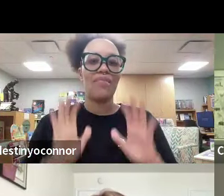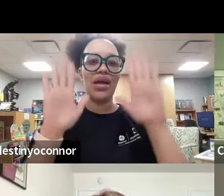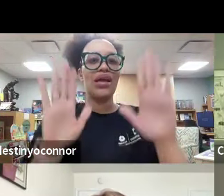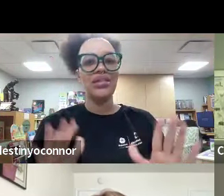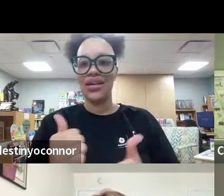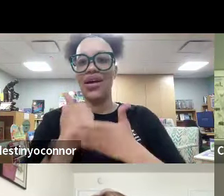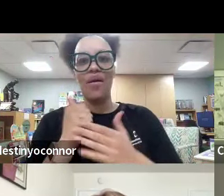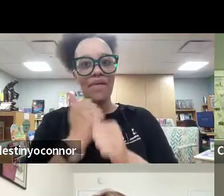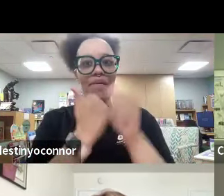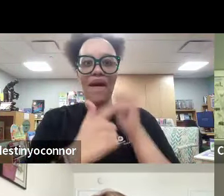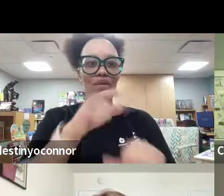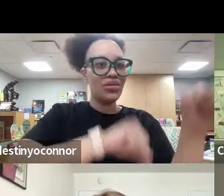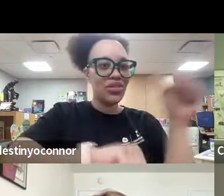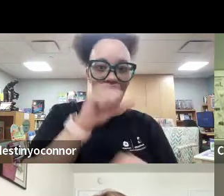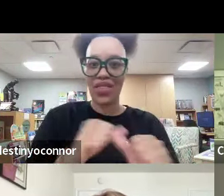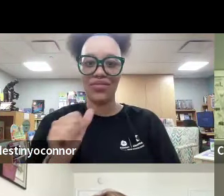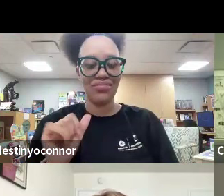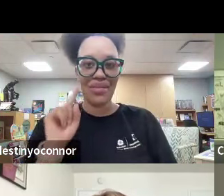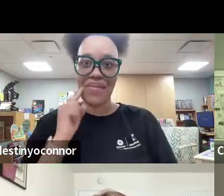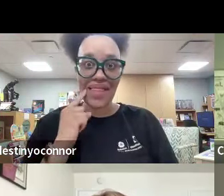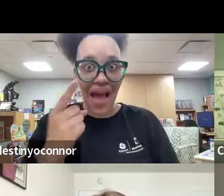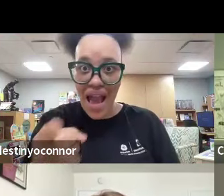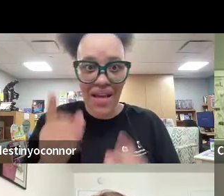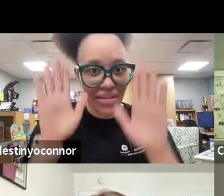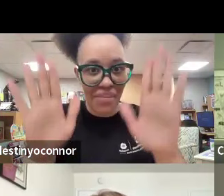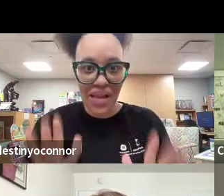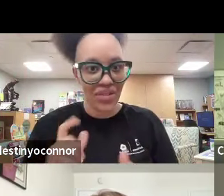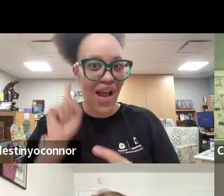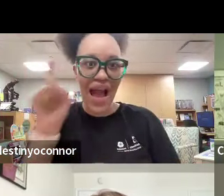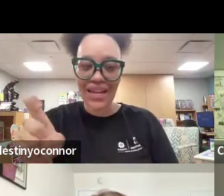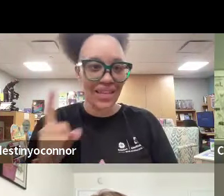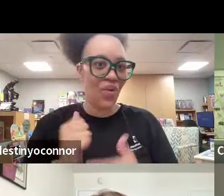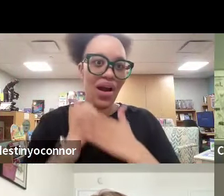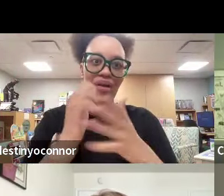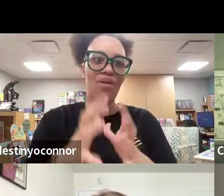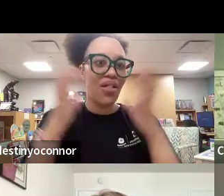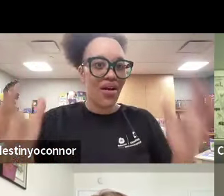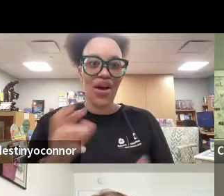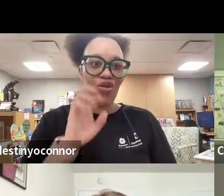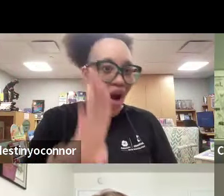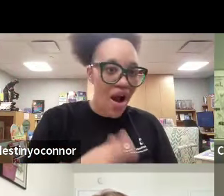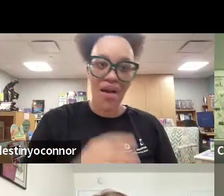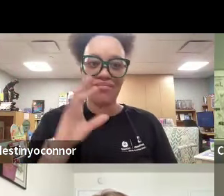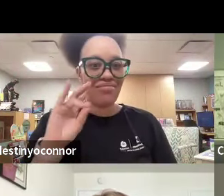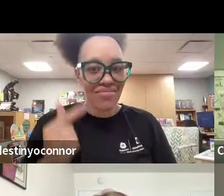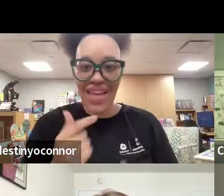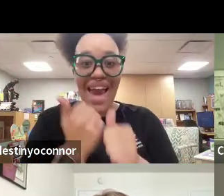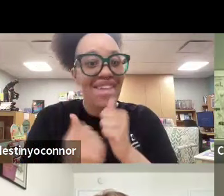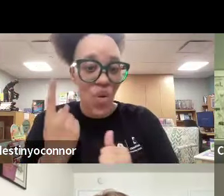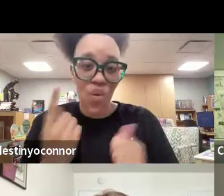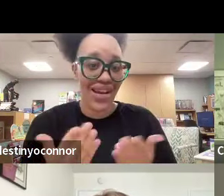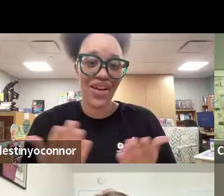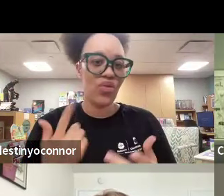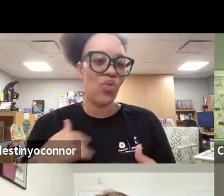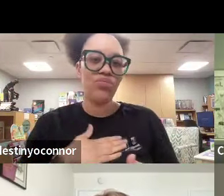We're here to help. And we have amazing help and support from each other. Milad, such a great resource. I've asked